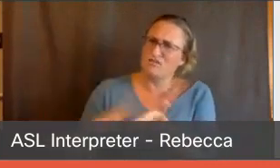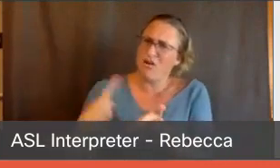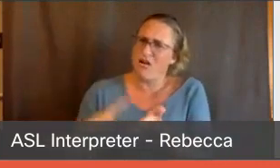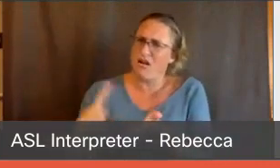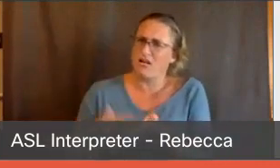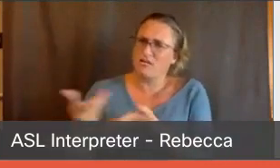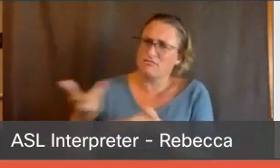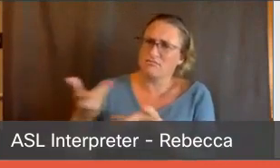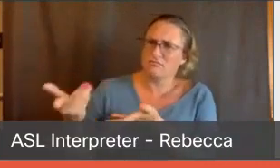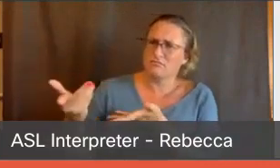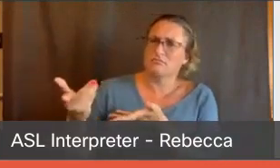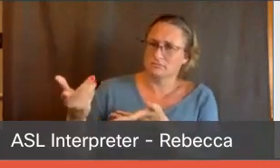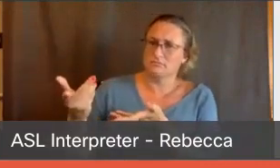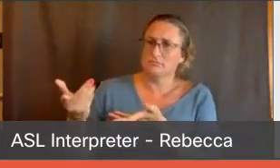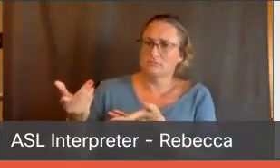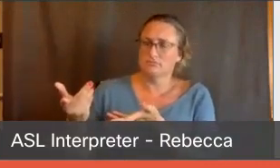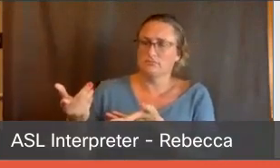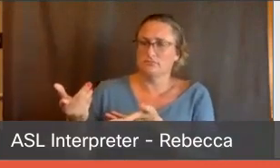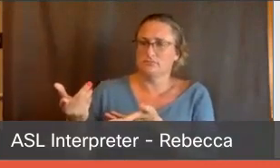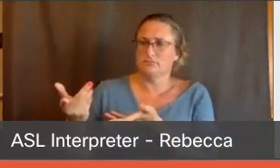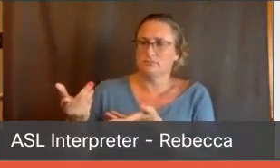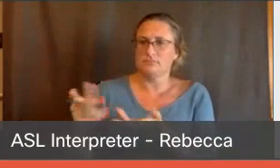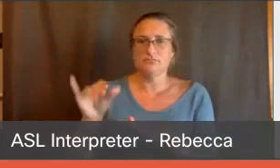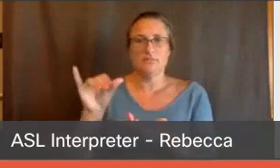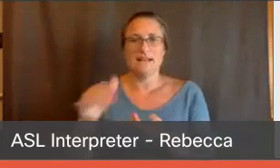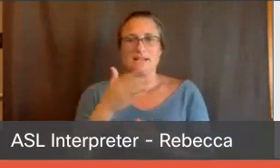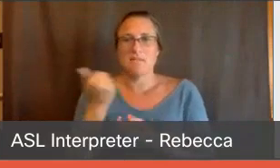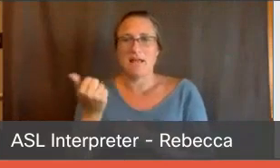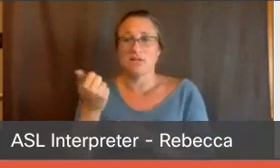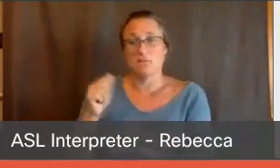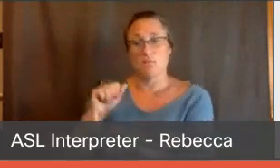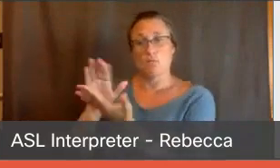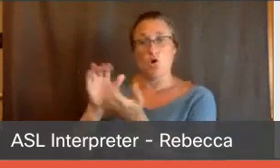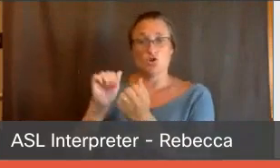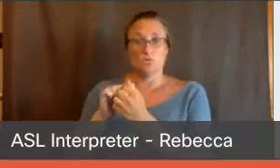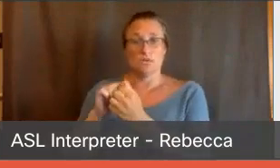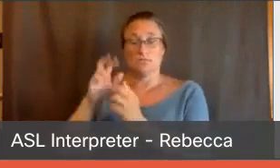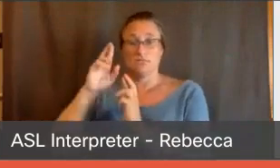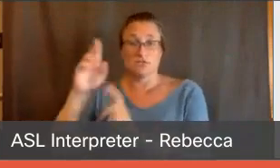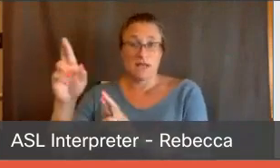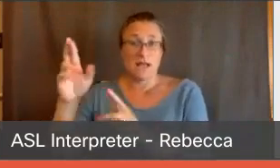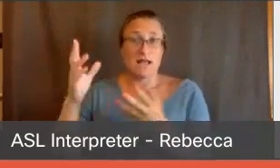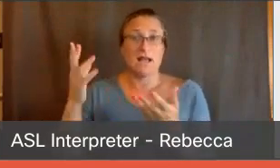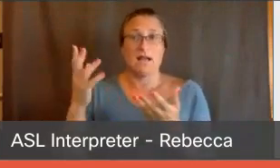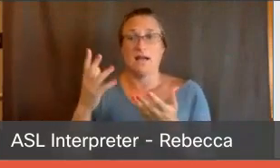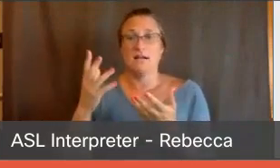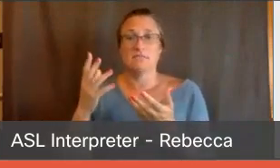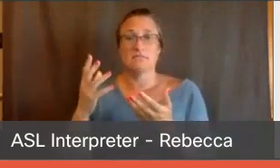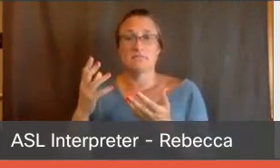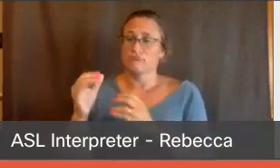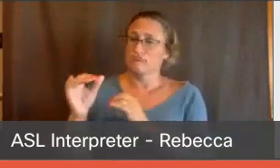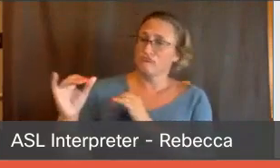discussion, and really approach it with respect and as two equals, not as someone